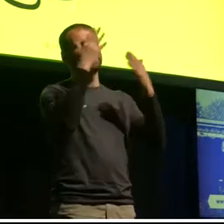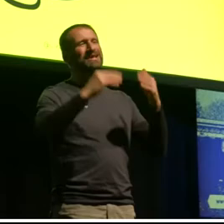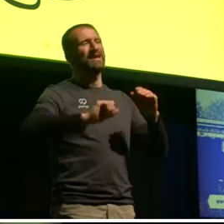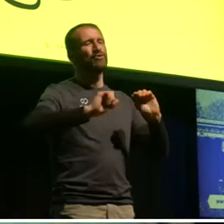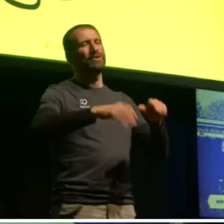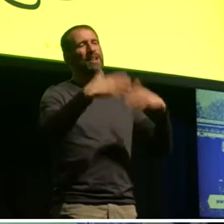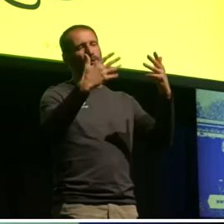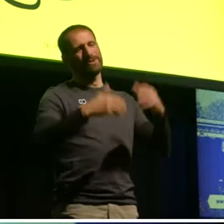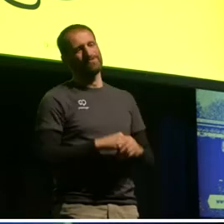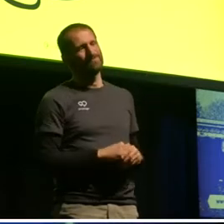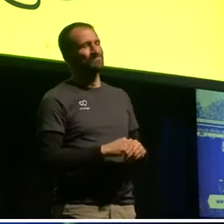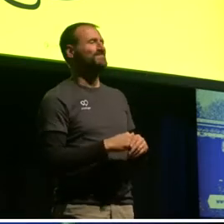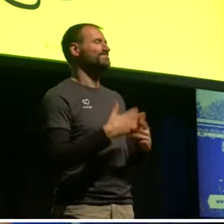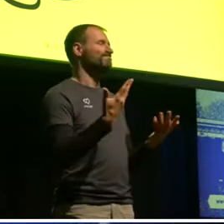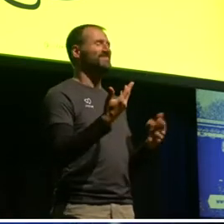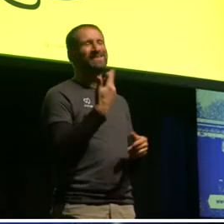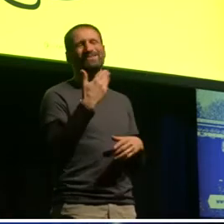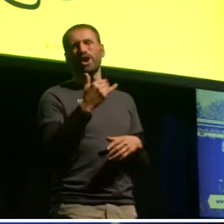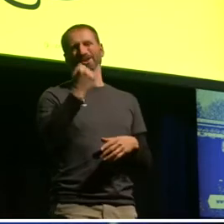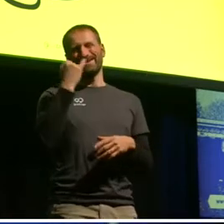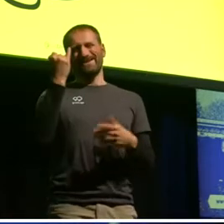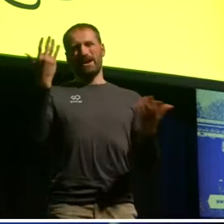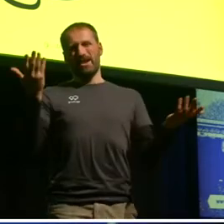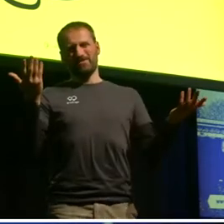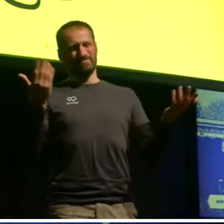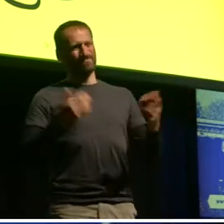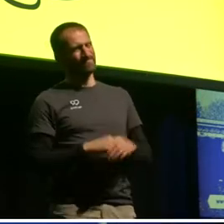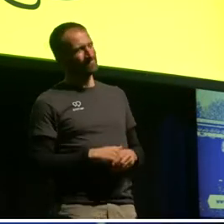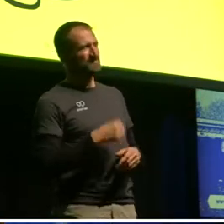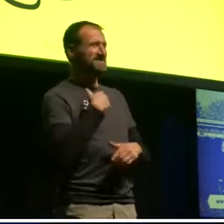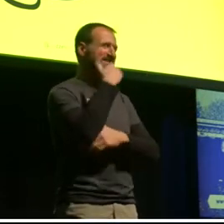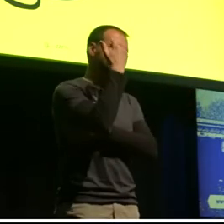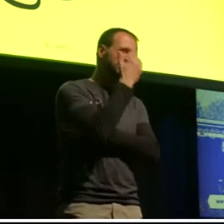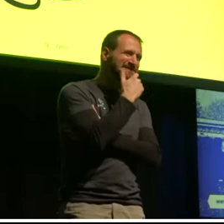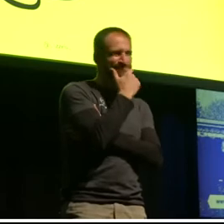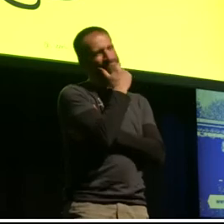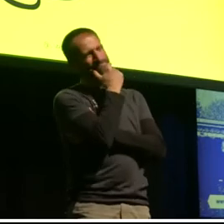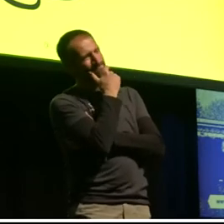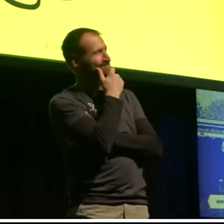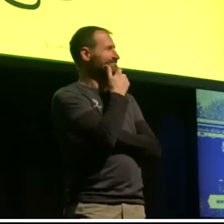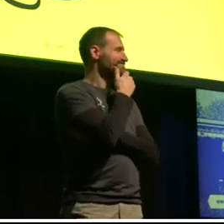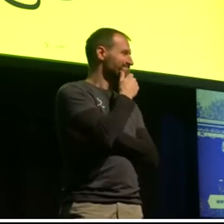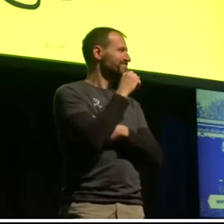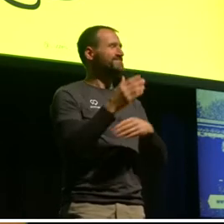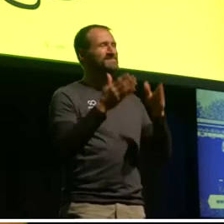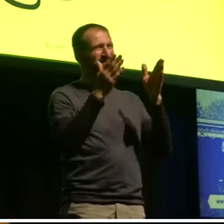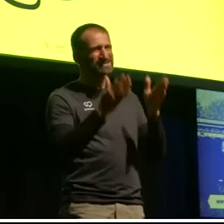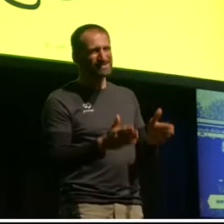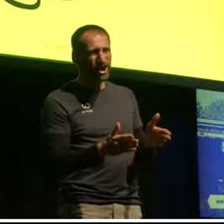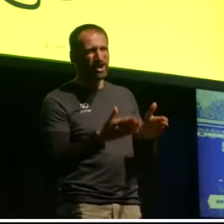Not really yet. So I consider, okay, this is the server, the server side. We're a bit